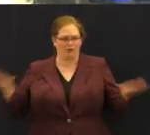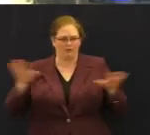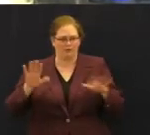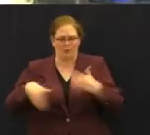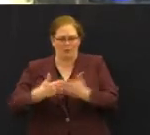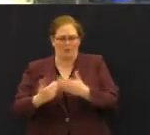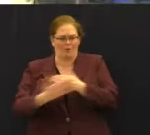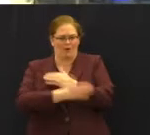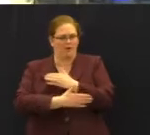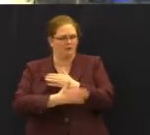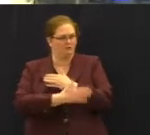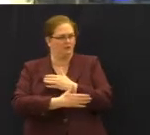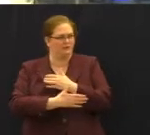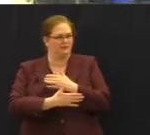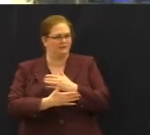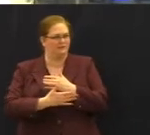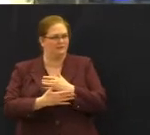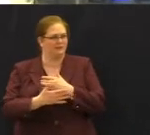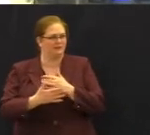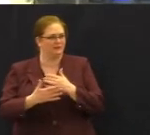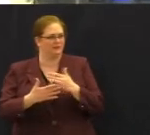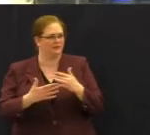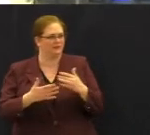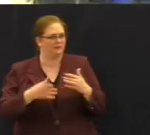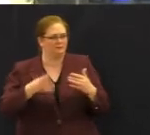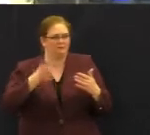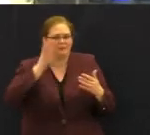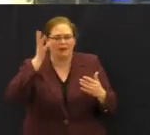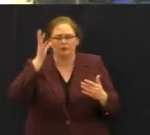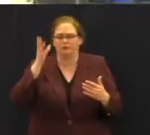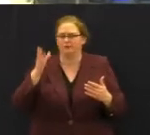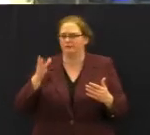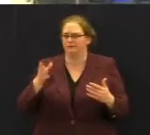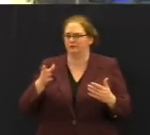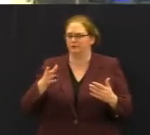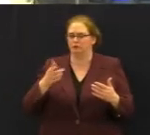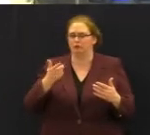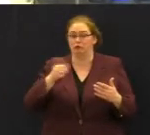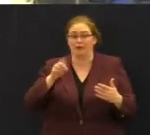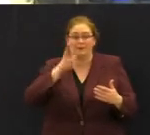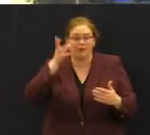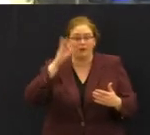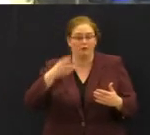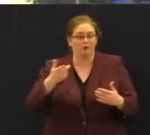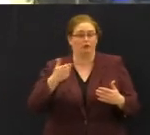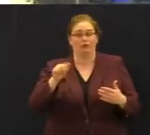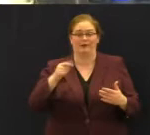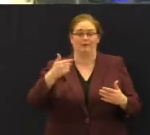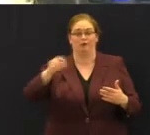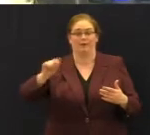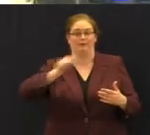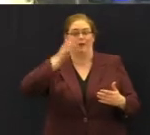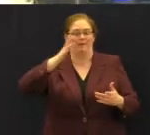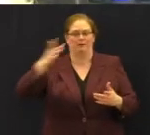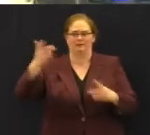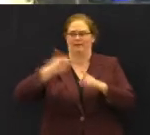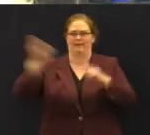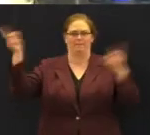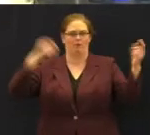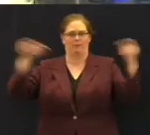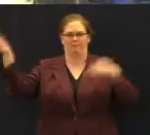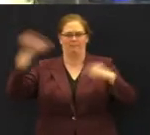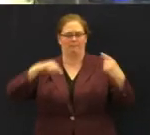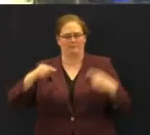whole country, the parents or grandparents or great-great-great-great-parents came from somewhere. And we're a nation of